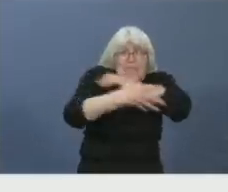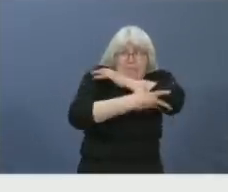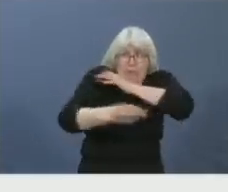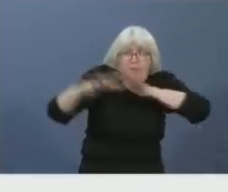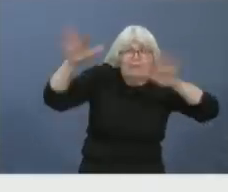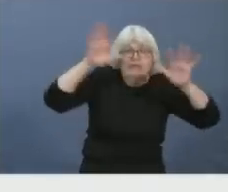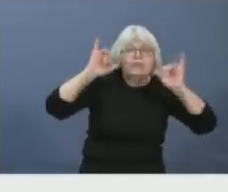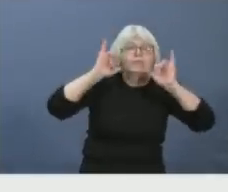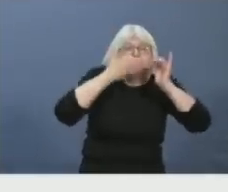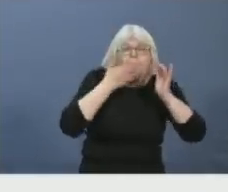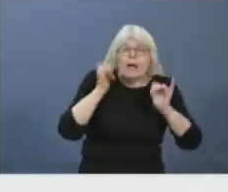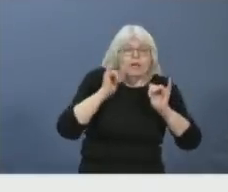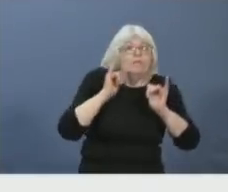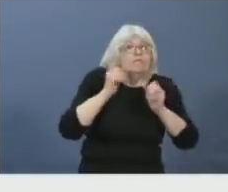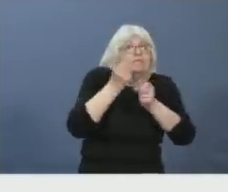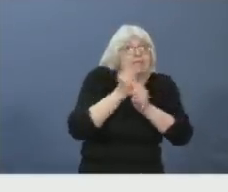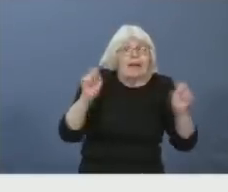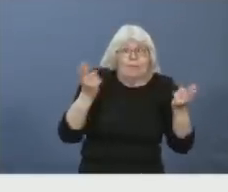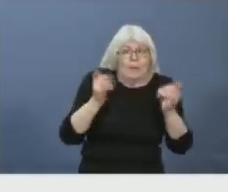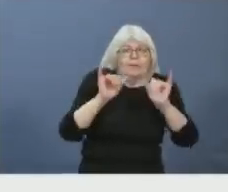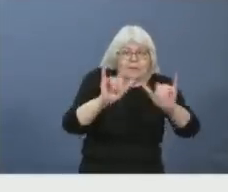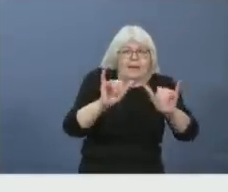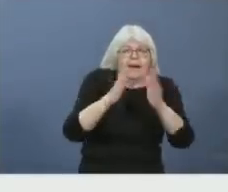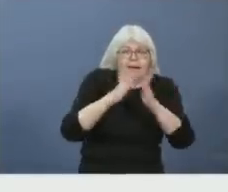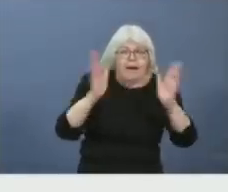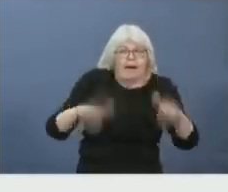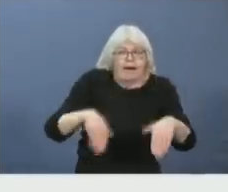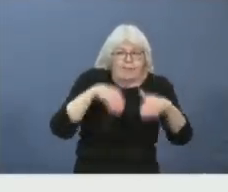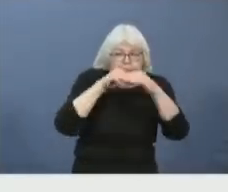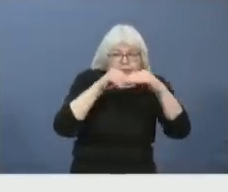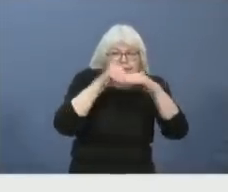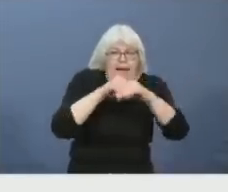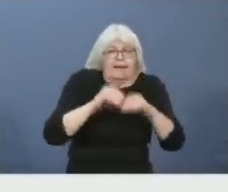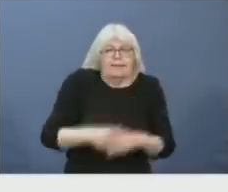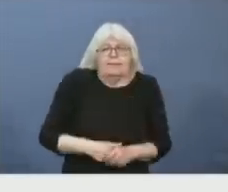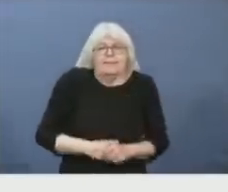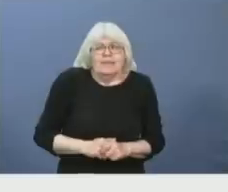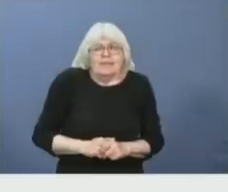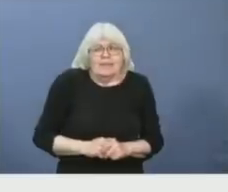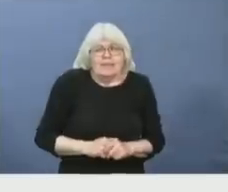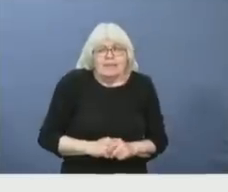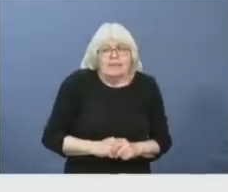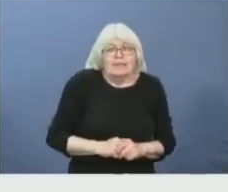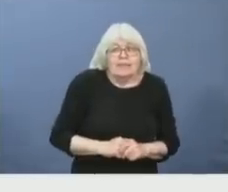Thank you. That concludes today's media availability. Thank you to all of our